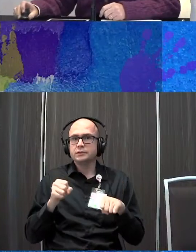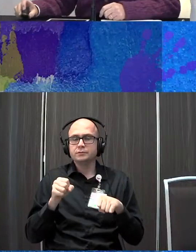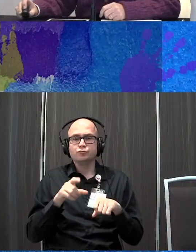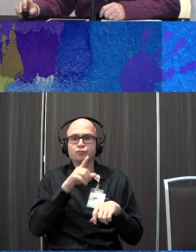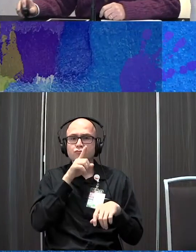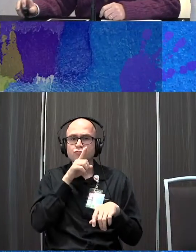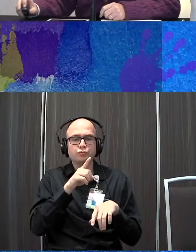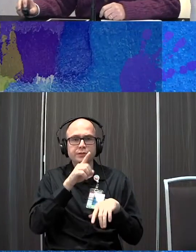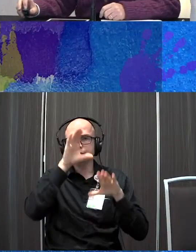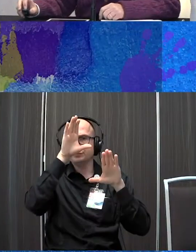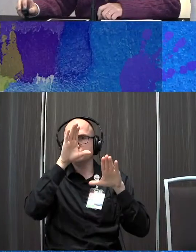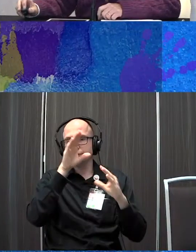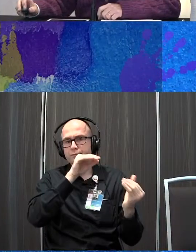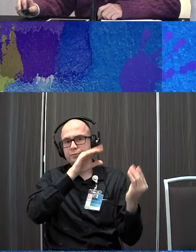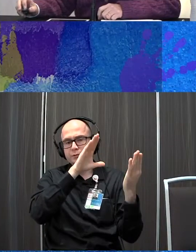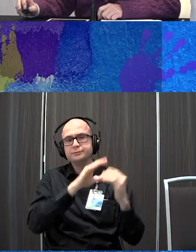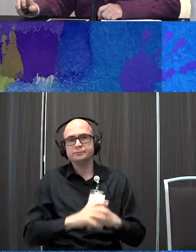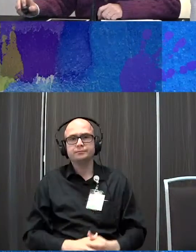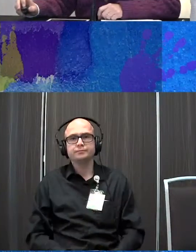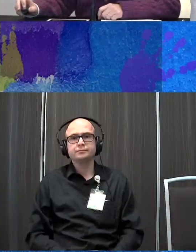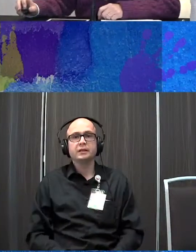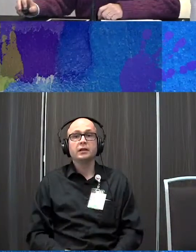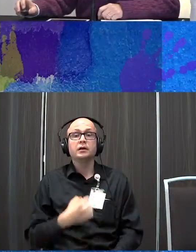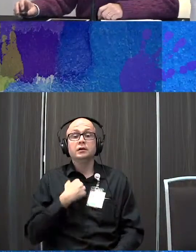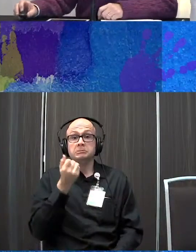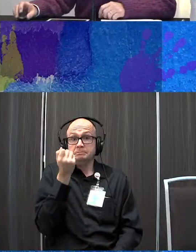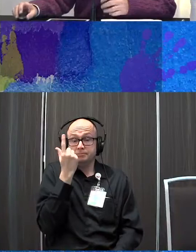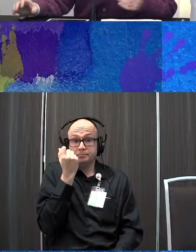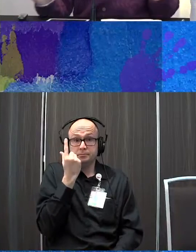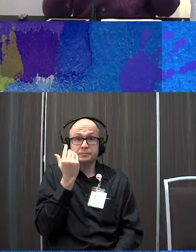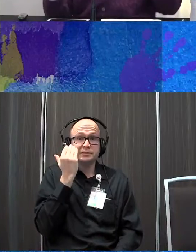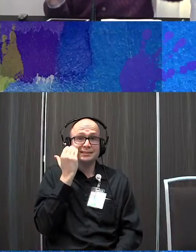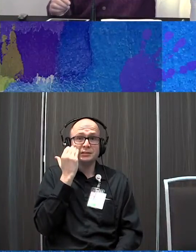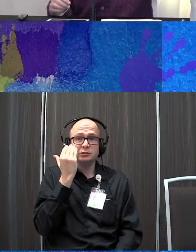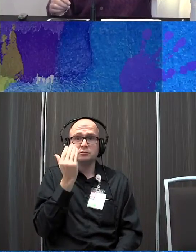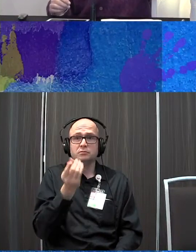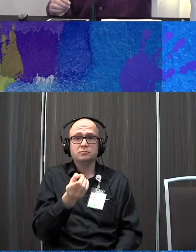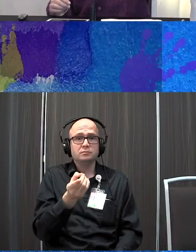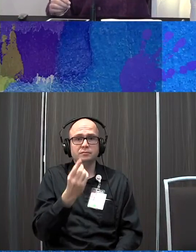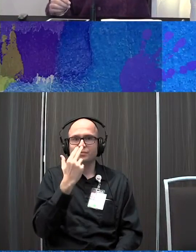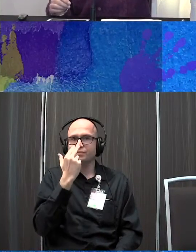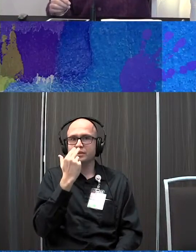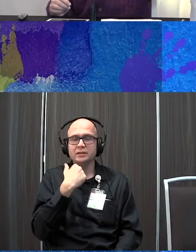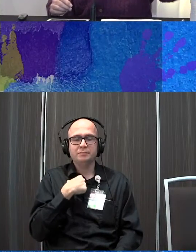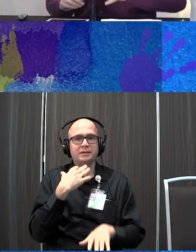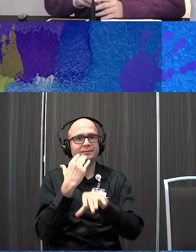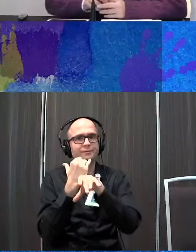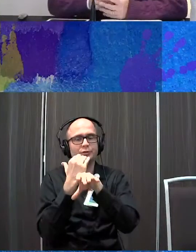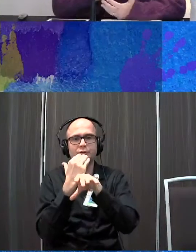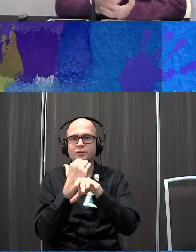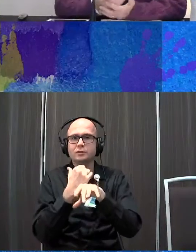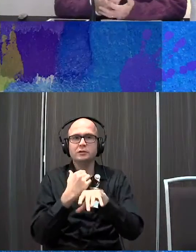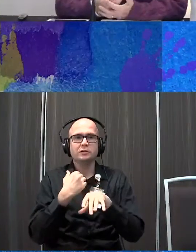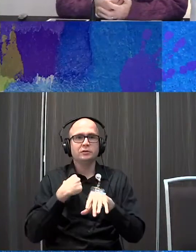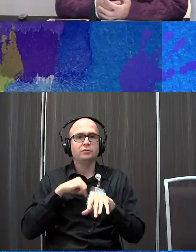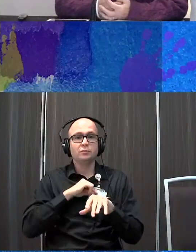concrete approaches for folks. What I also want to make sure, and I know it's kind of feels funny for me being virtual, is that we